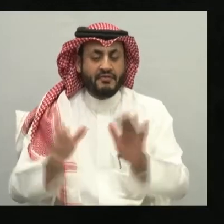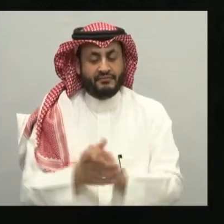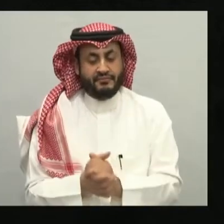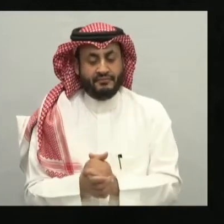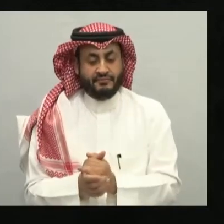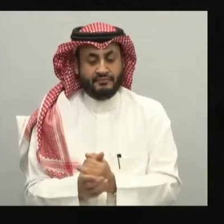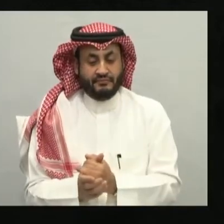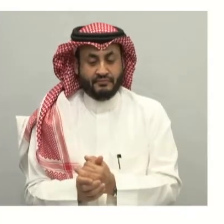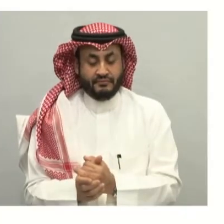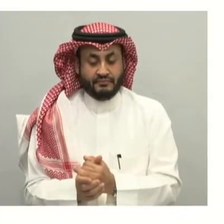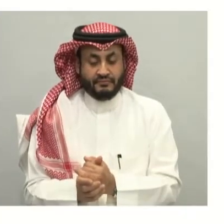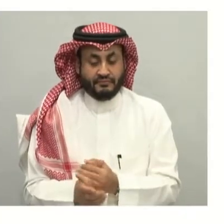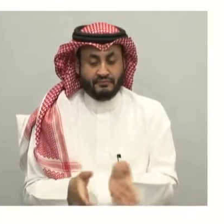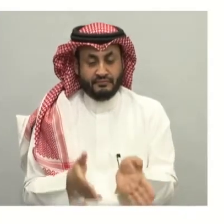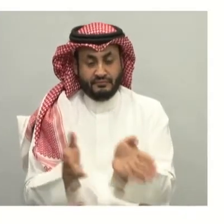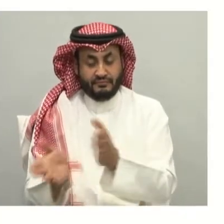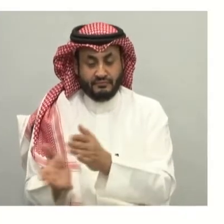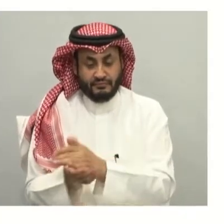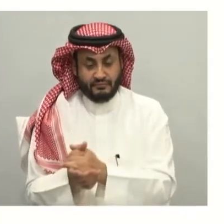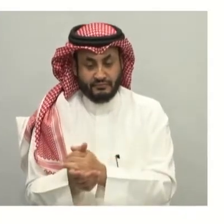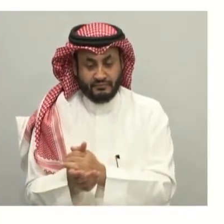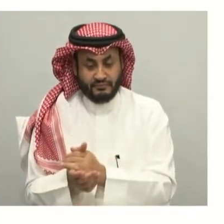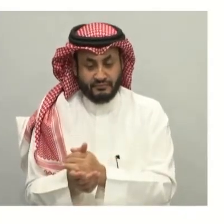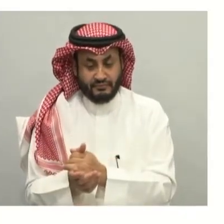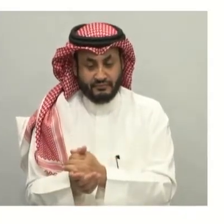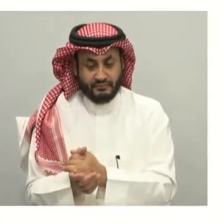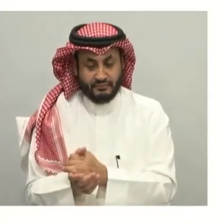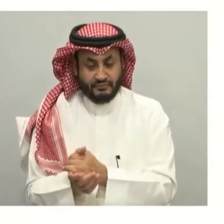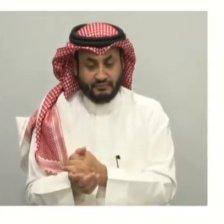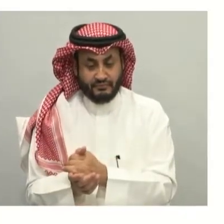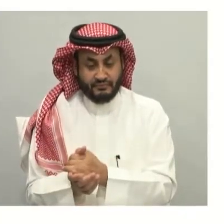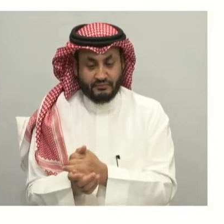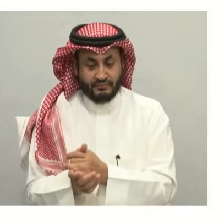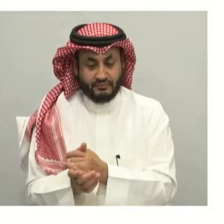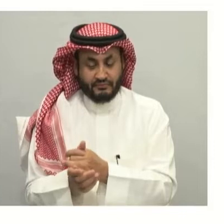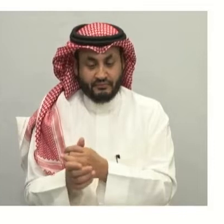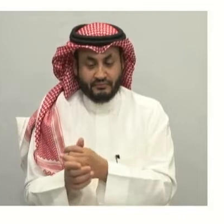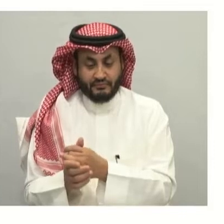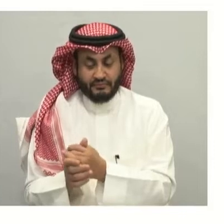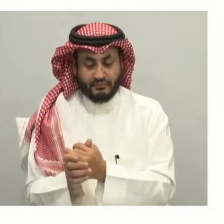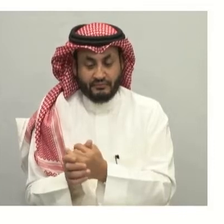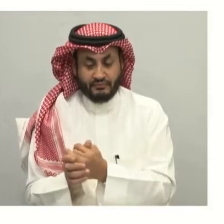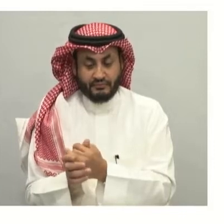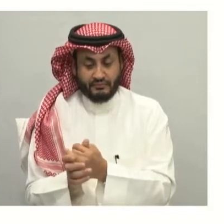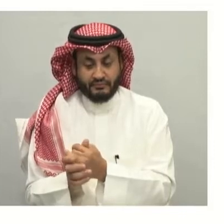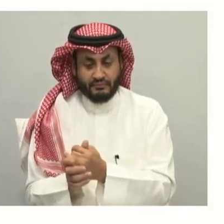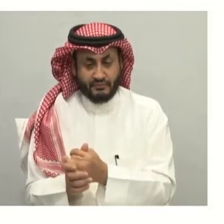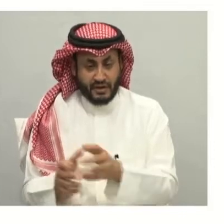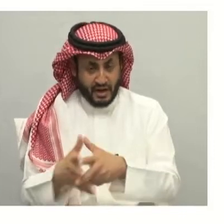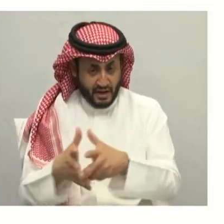so now we are going to continue and write short E or short I or long